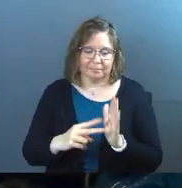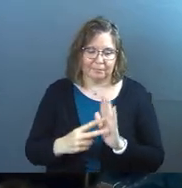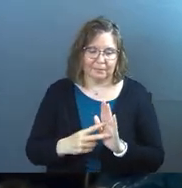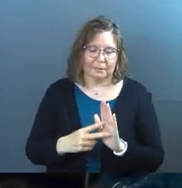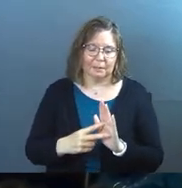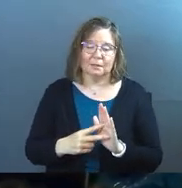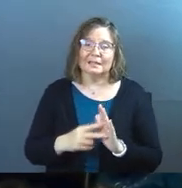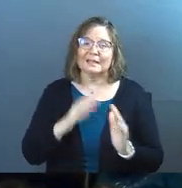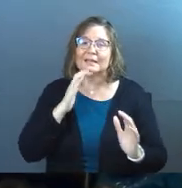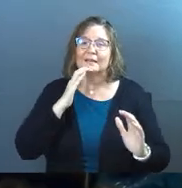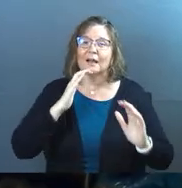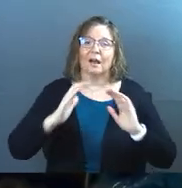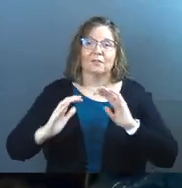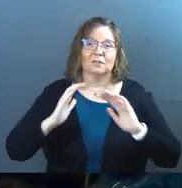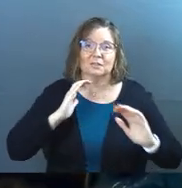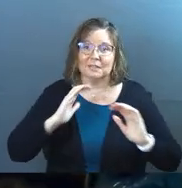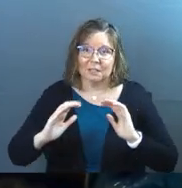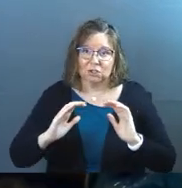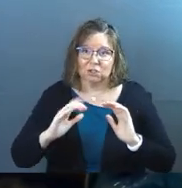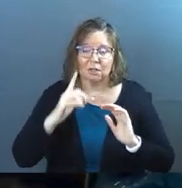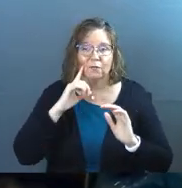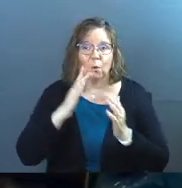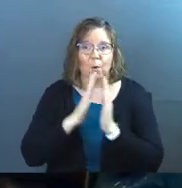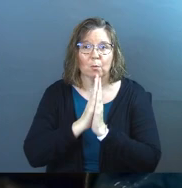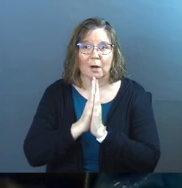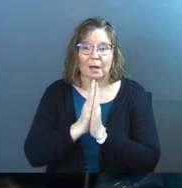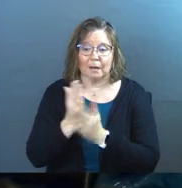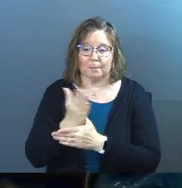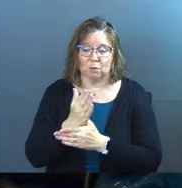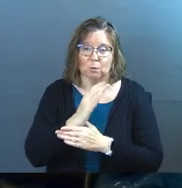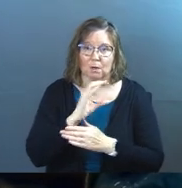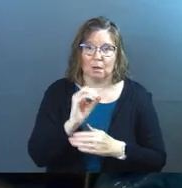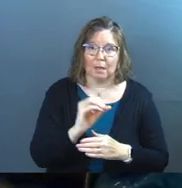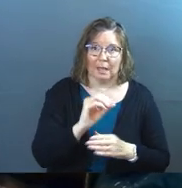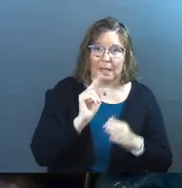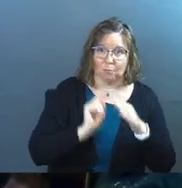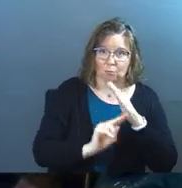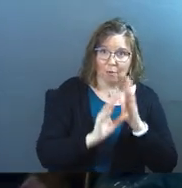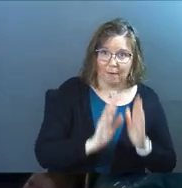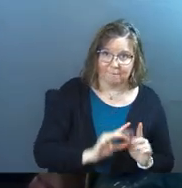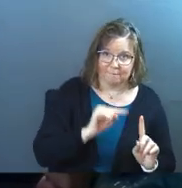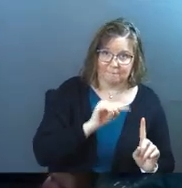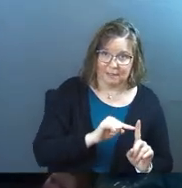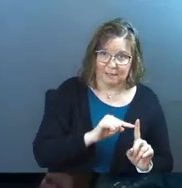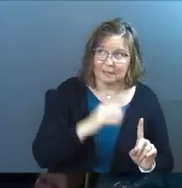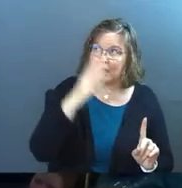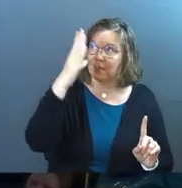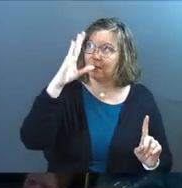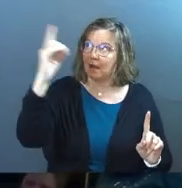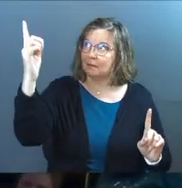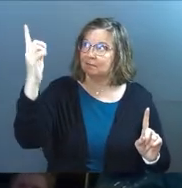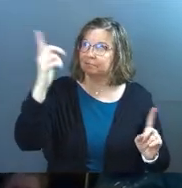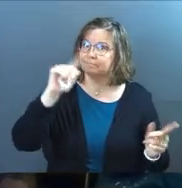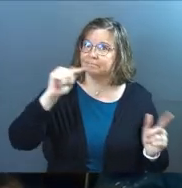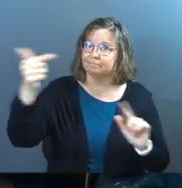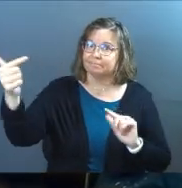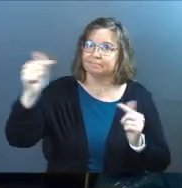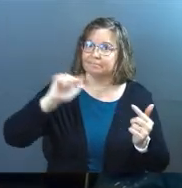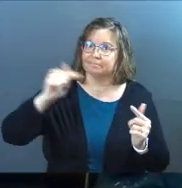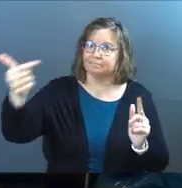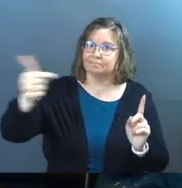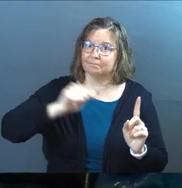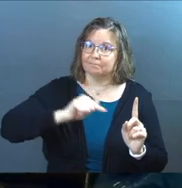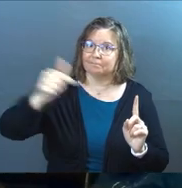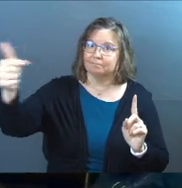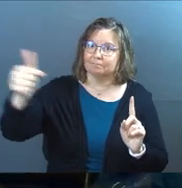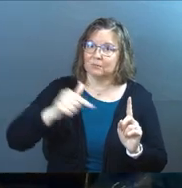it's a conversation in prayer between an Old Testament prophet and the God of the universe. And so you'll get a